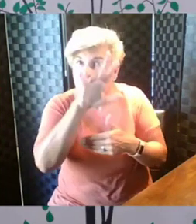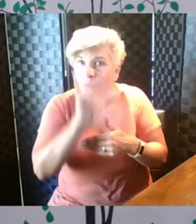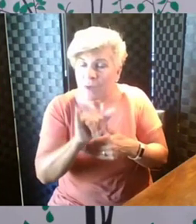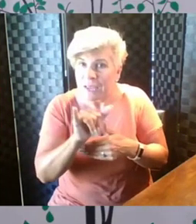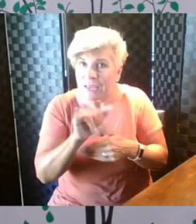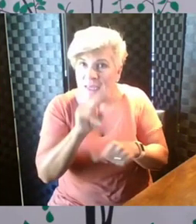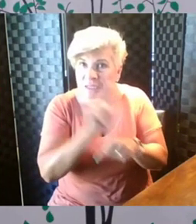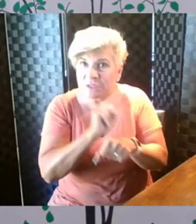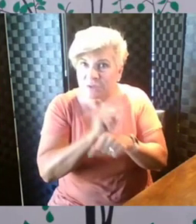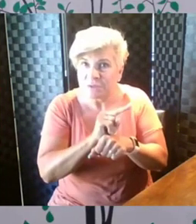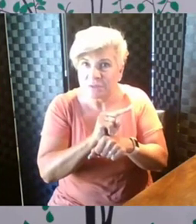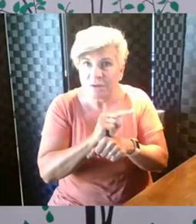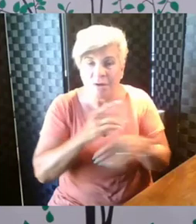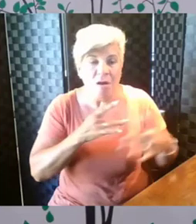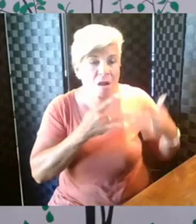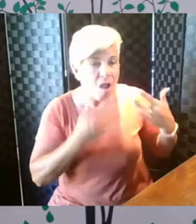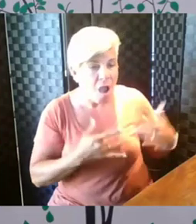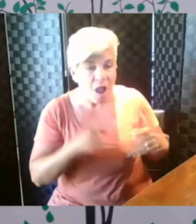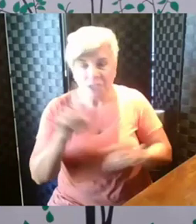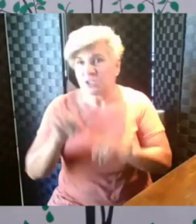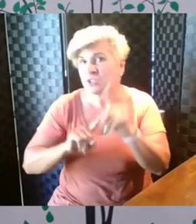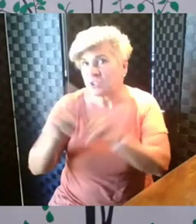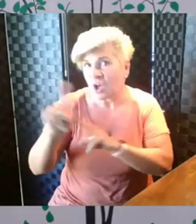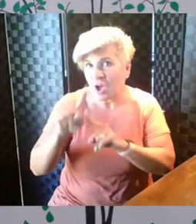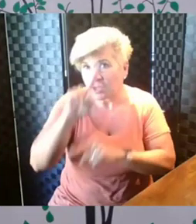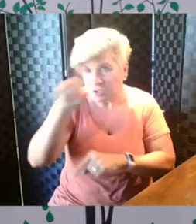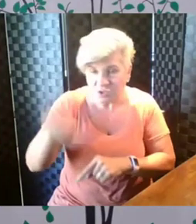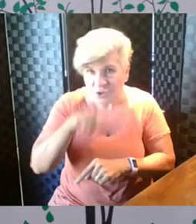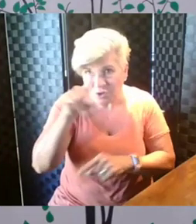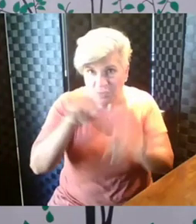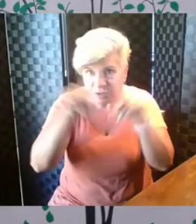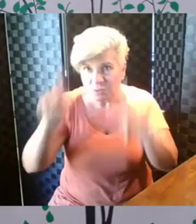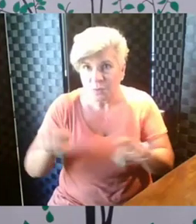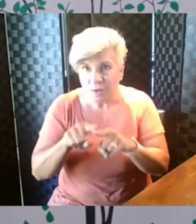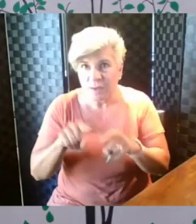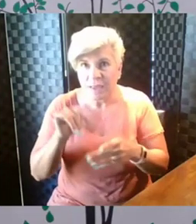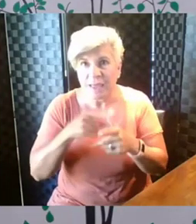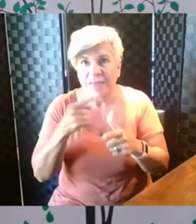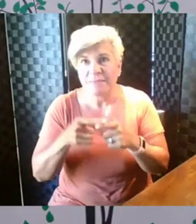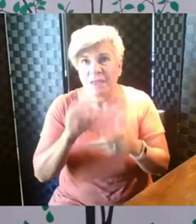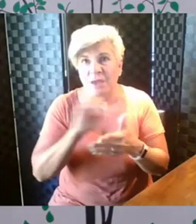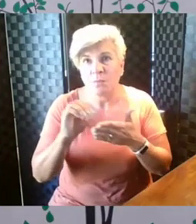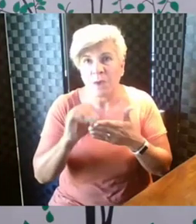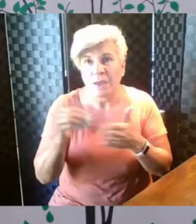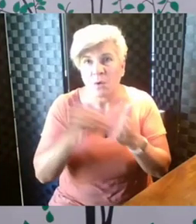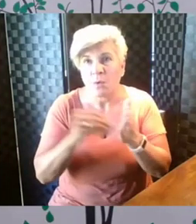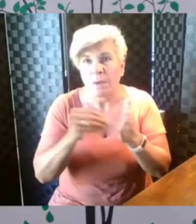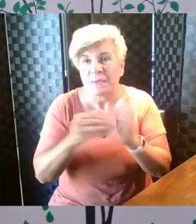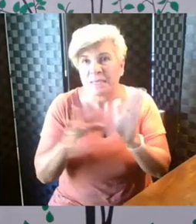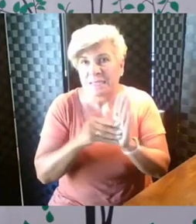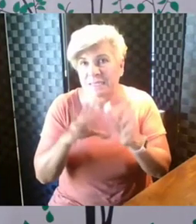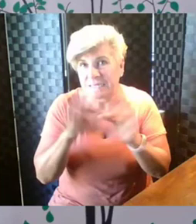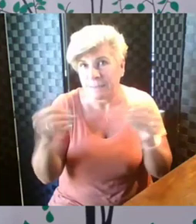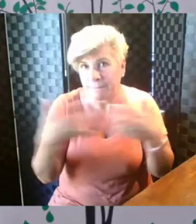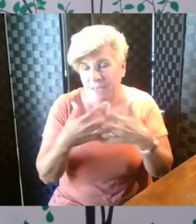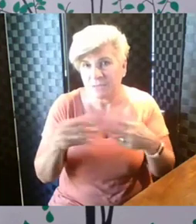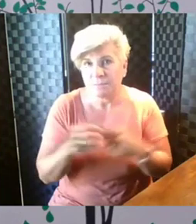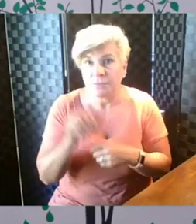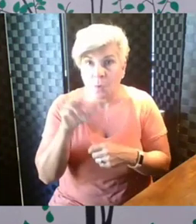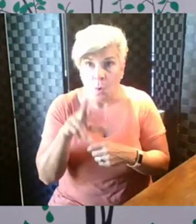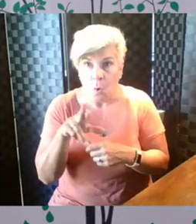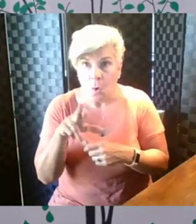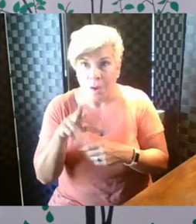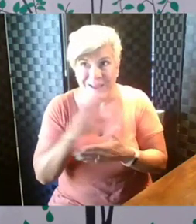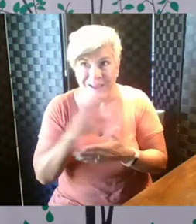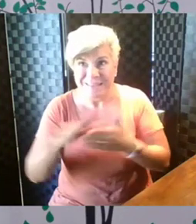array using hearts or stars or circles or squares and then write a repeated addition sentence that matches it. Or